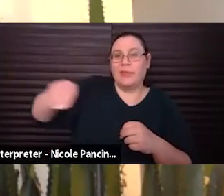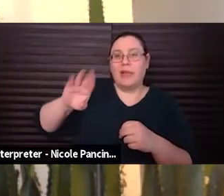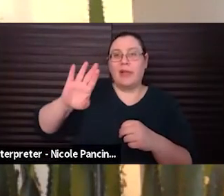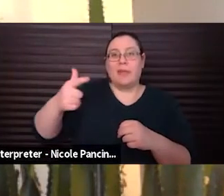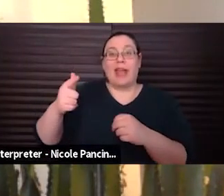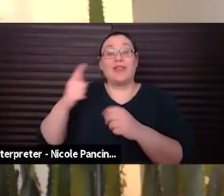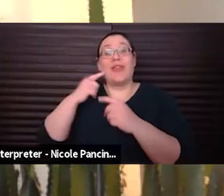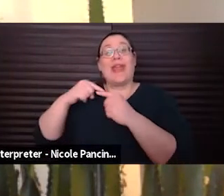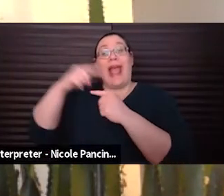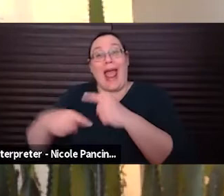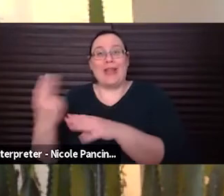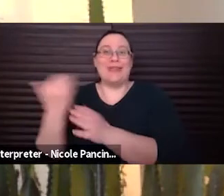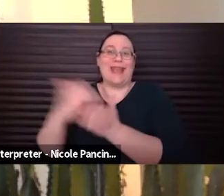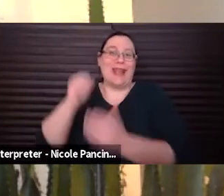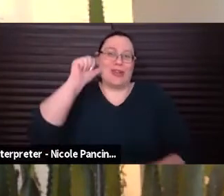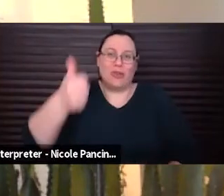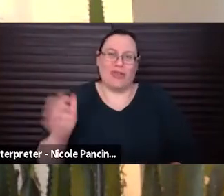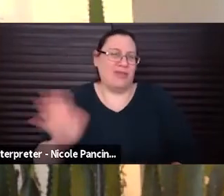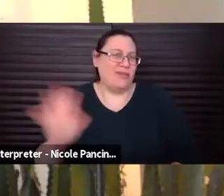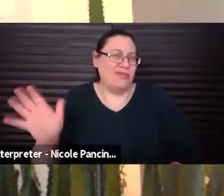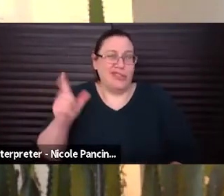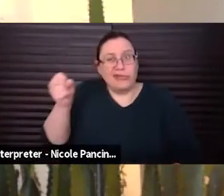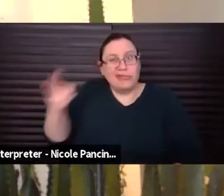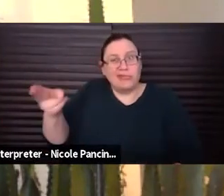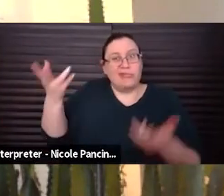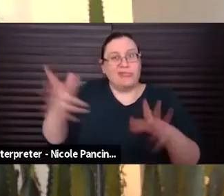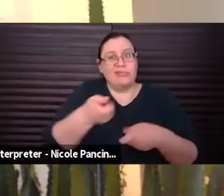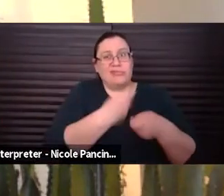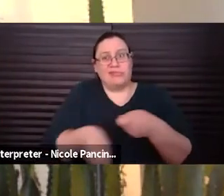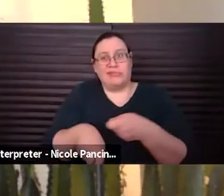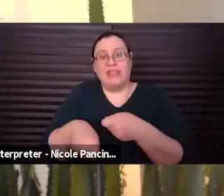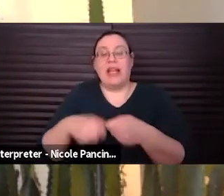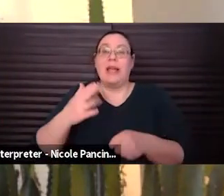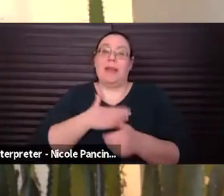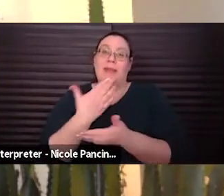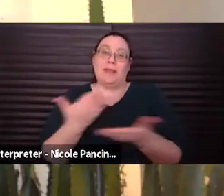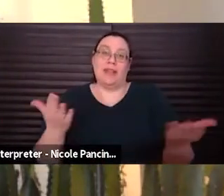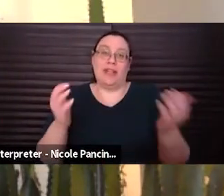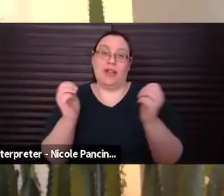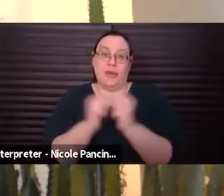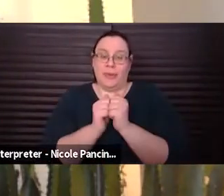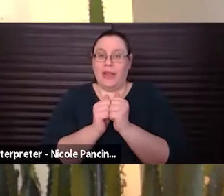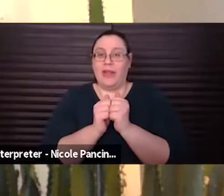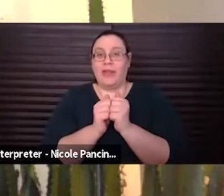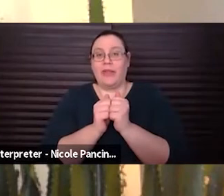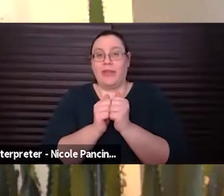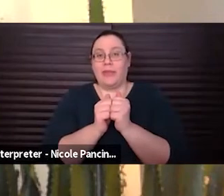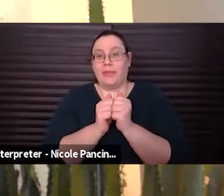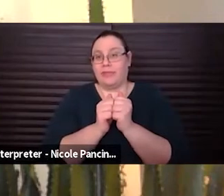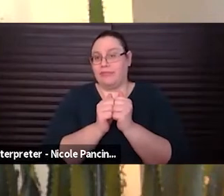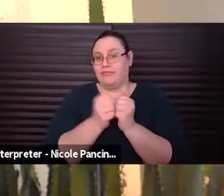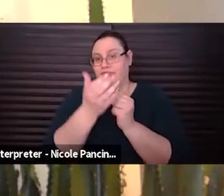them. So, and I'm so glad that we're here with these